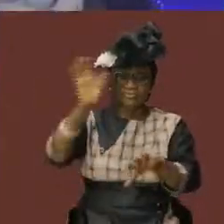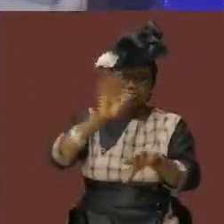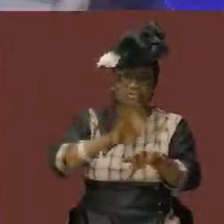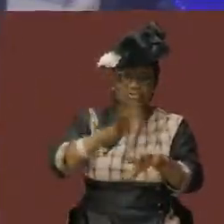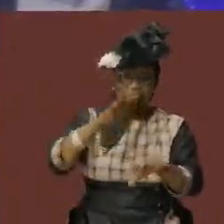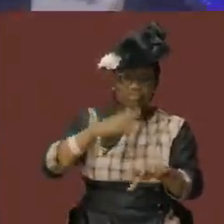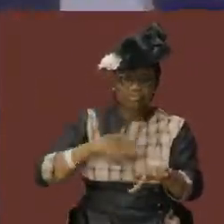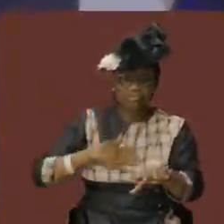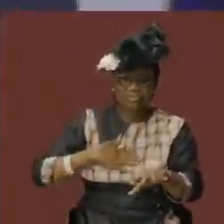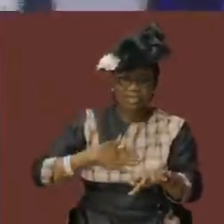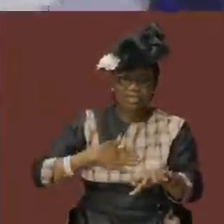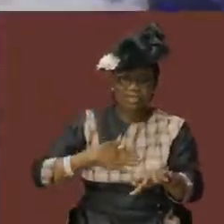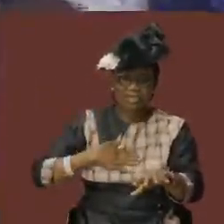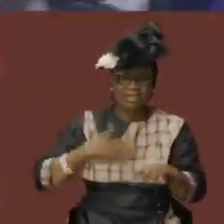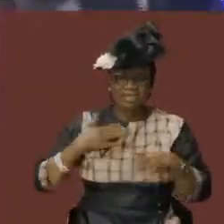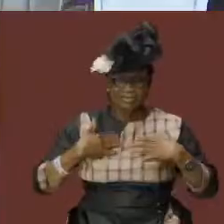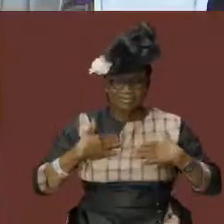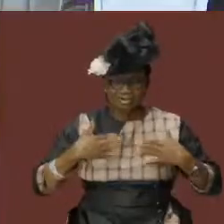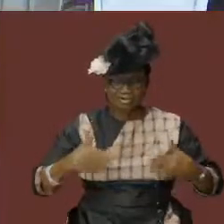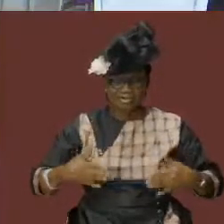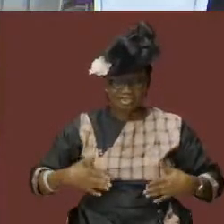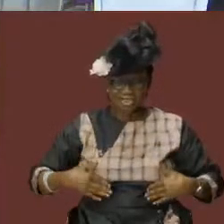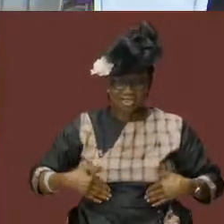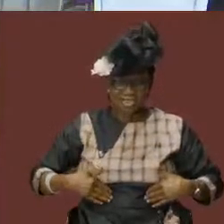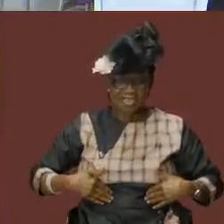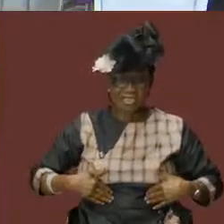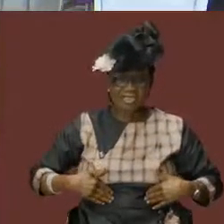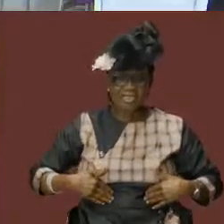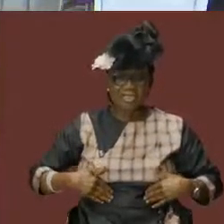touch my body.